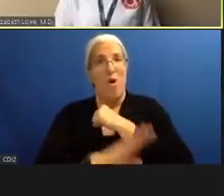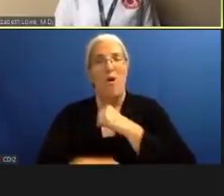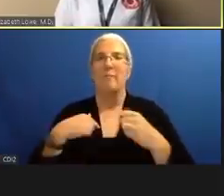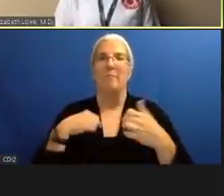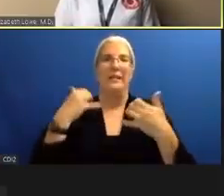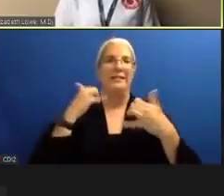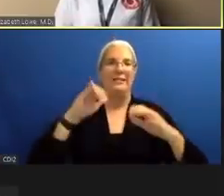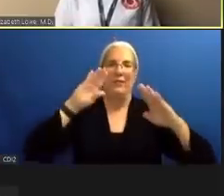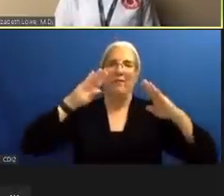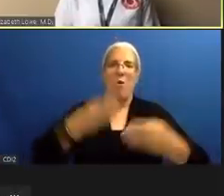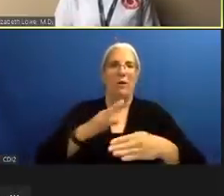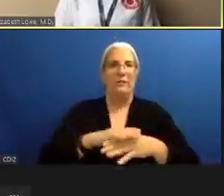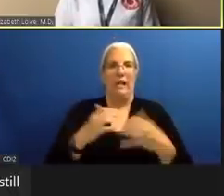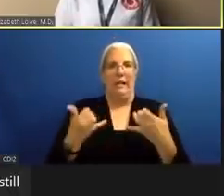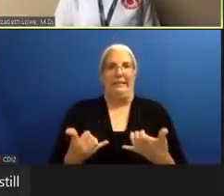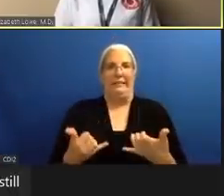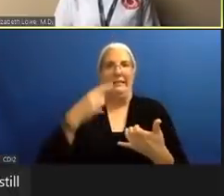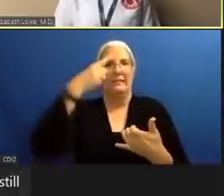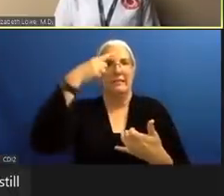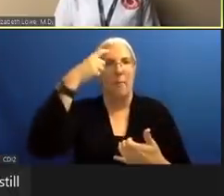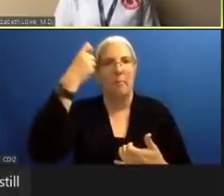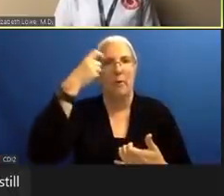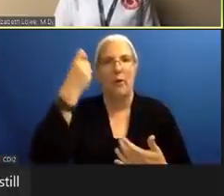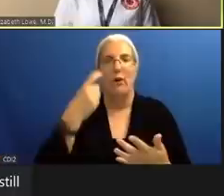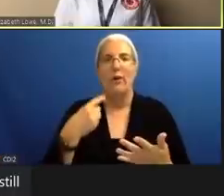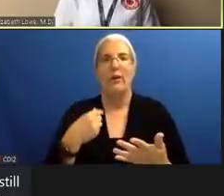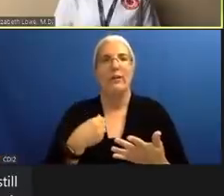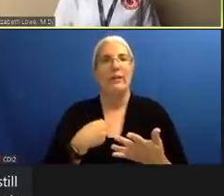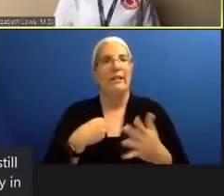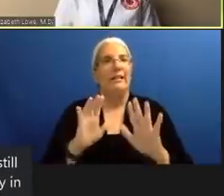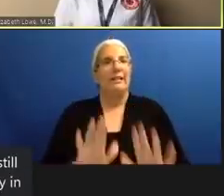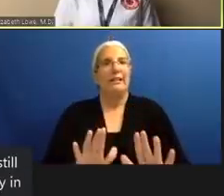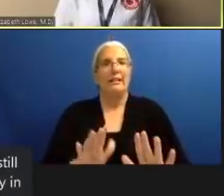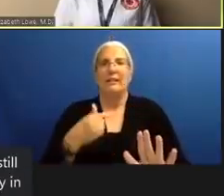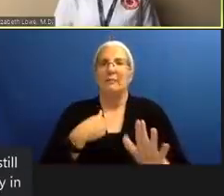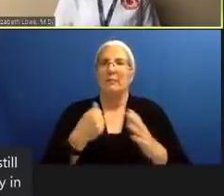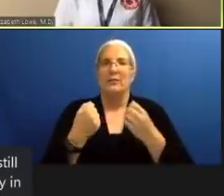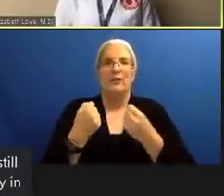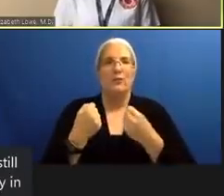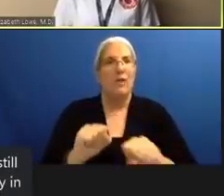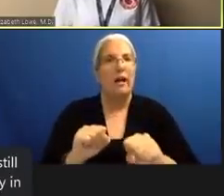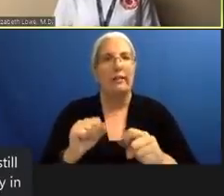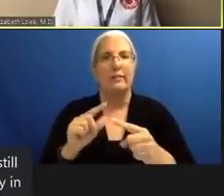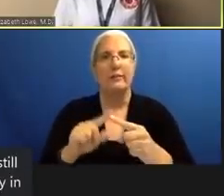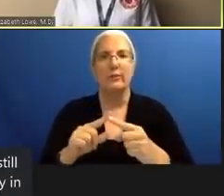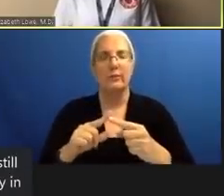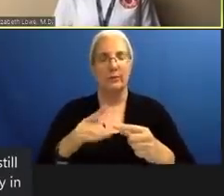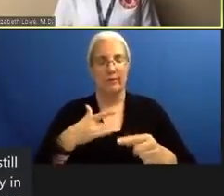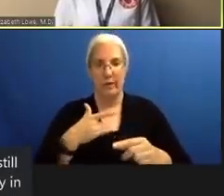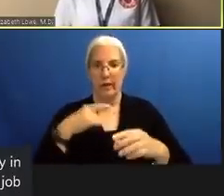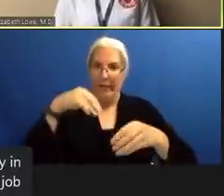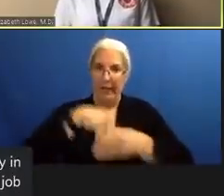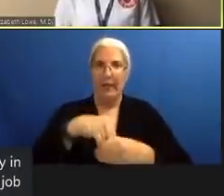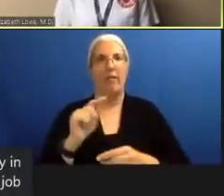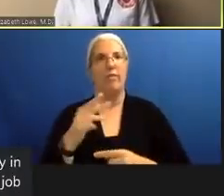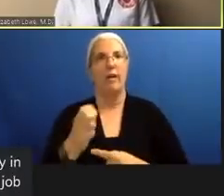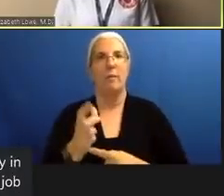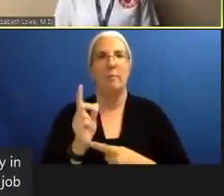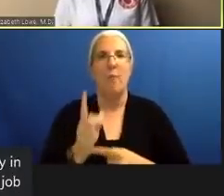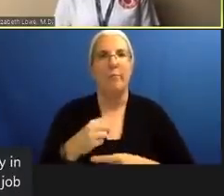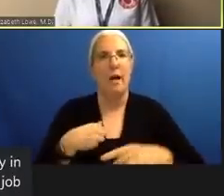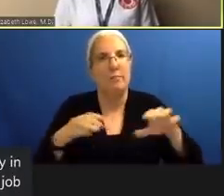I'm really trying to stay in this moment, because I feel like if we do our job well now, the fall will look